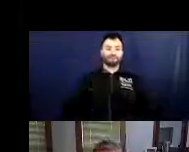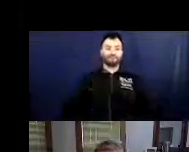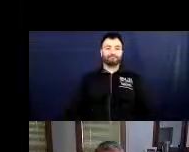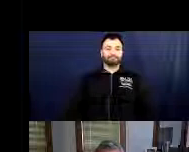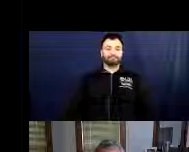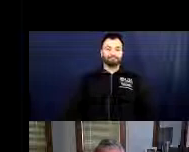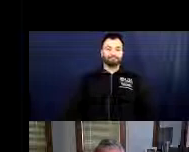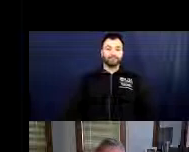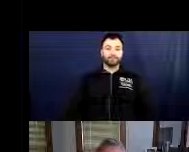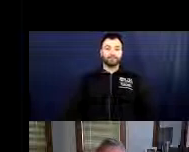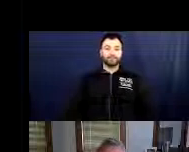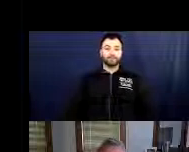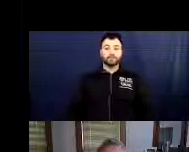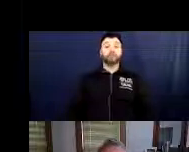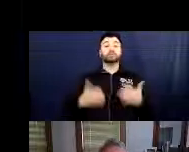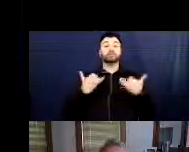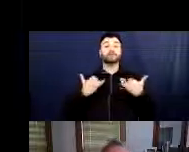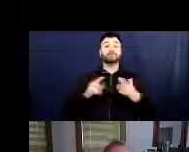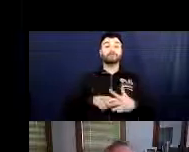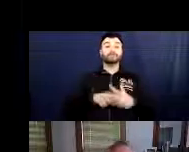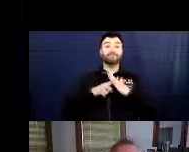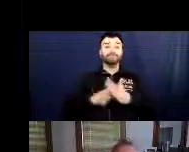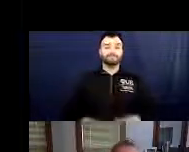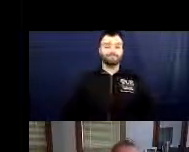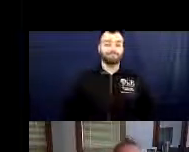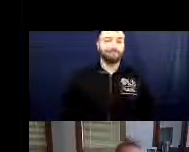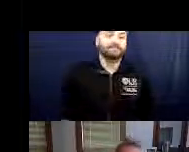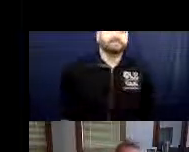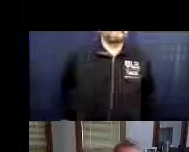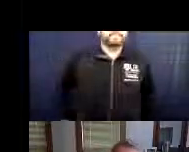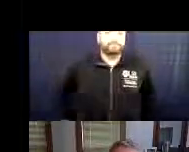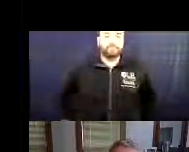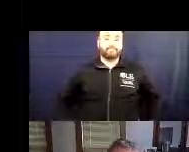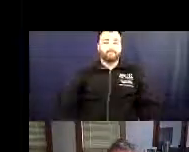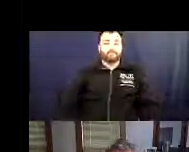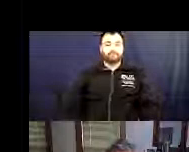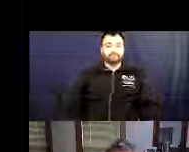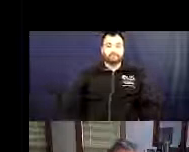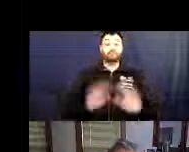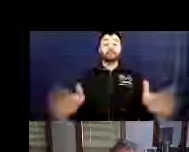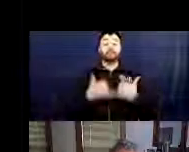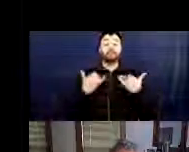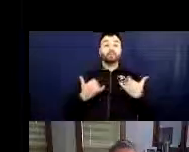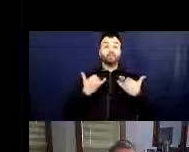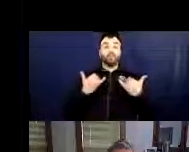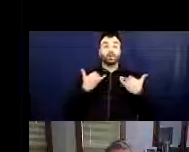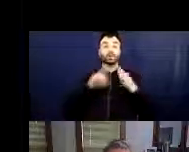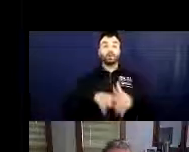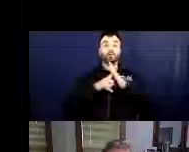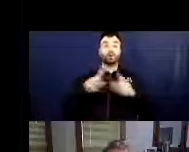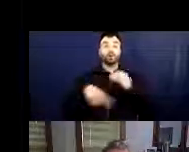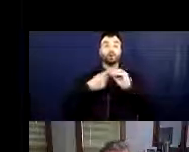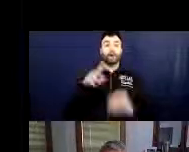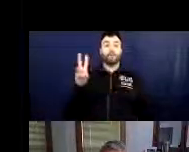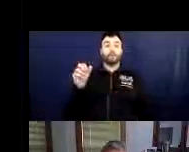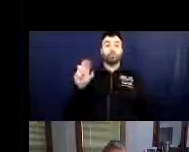So here's what I'll do today. I'm going to talk briefly about the war on drugs. I say brief